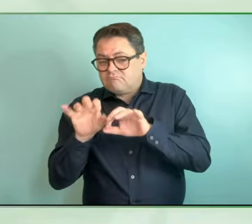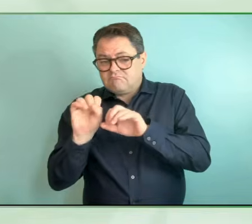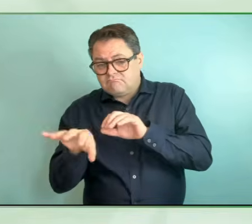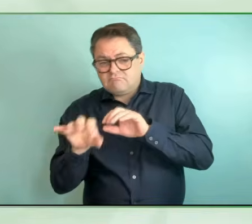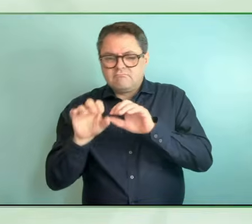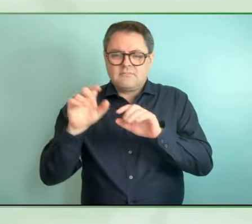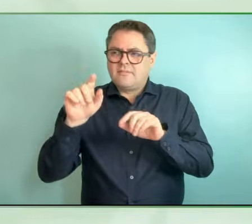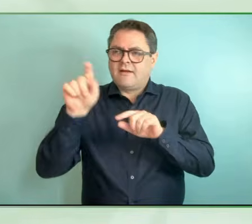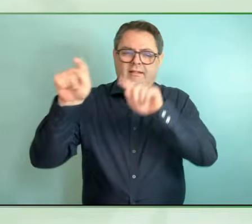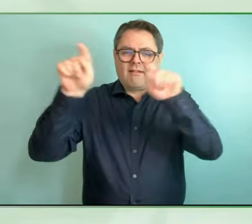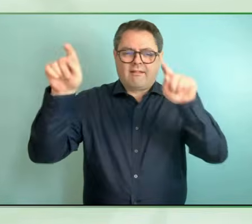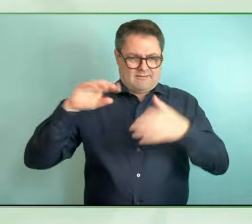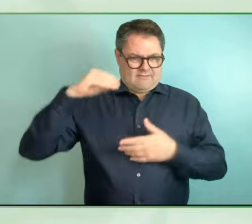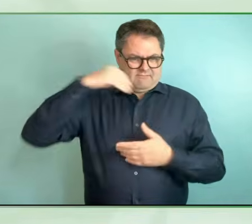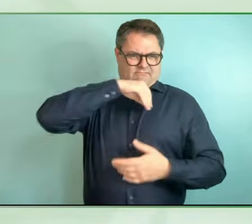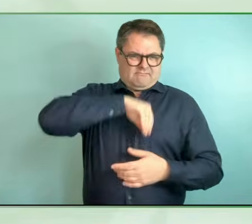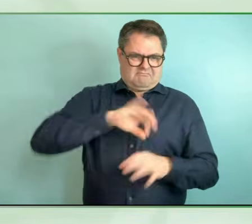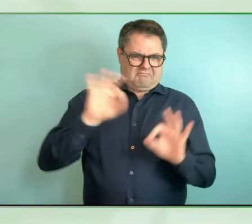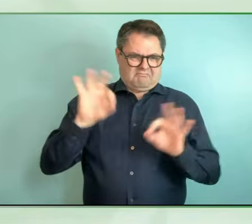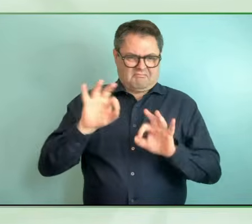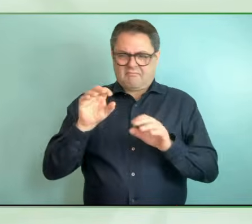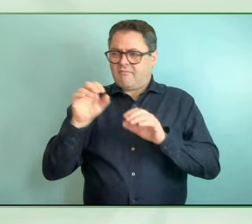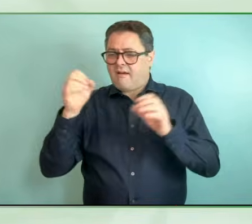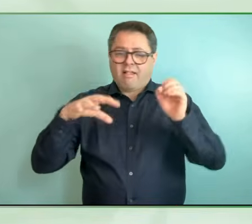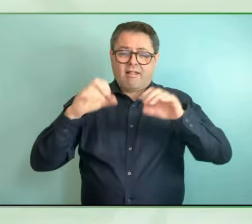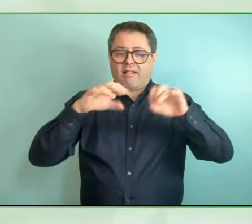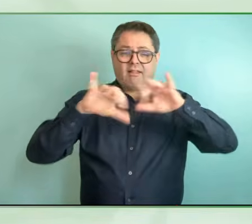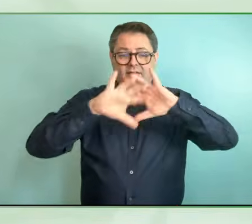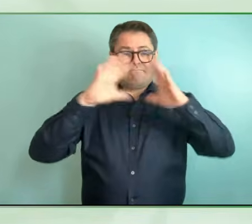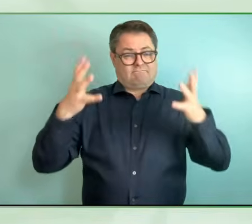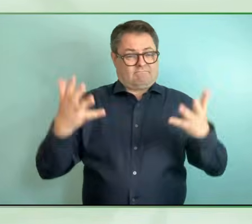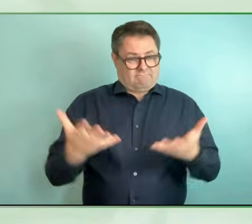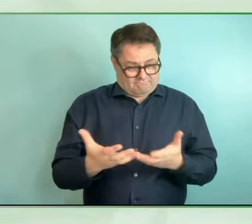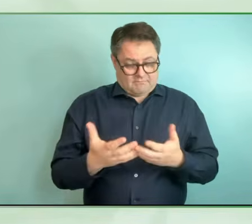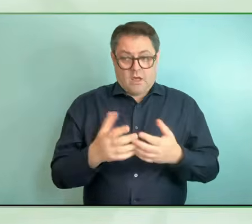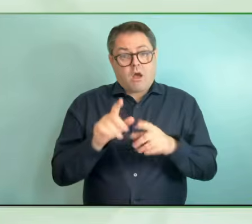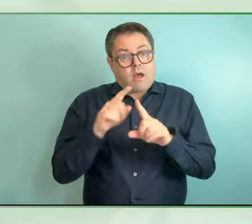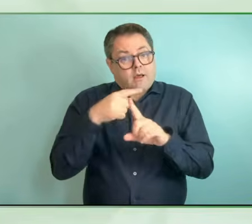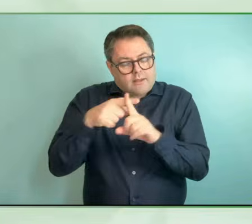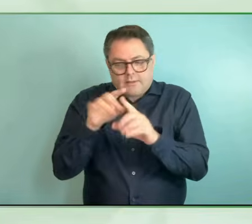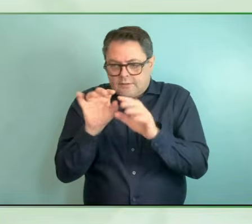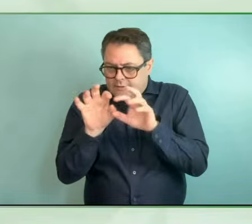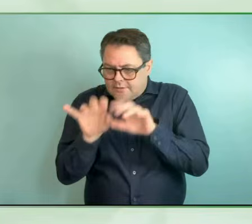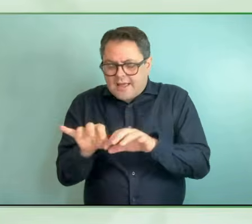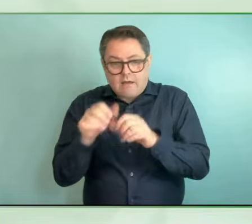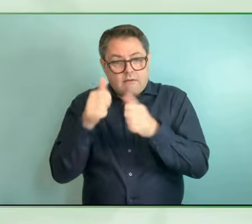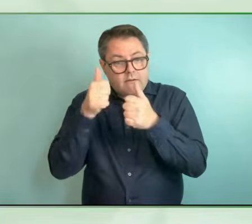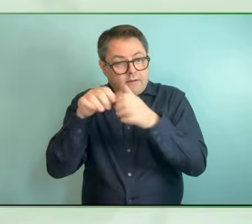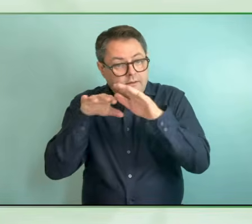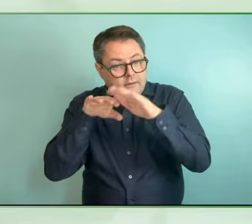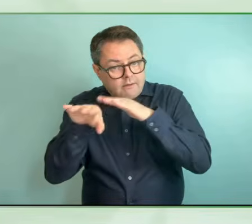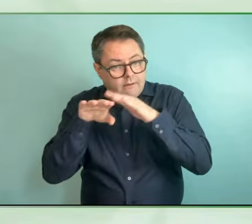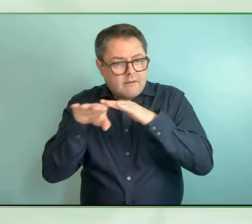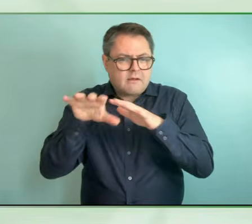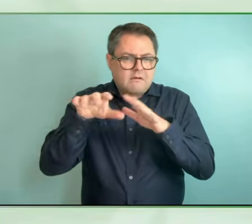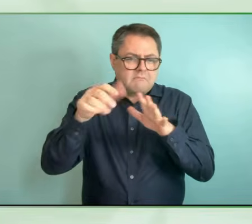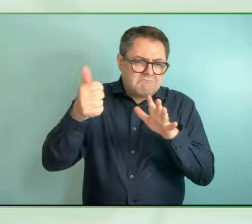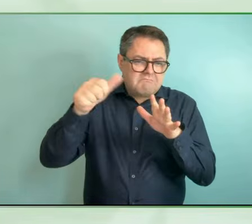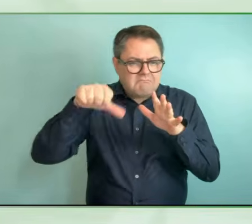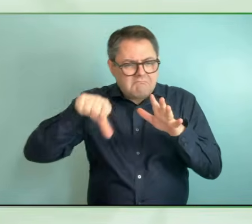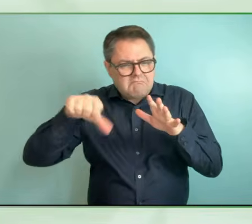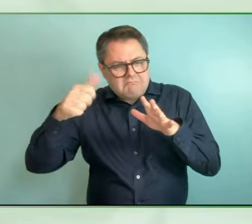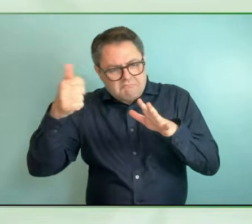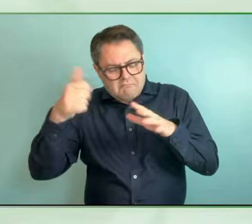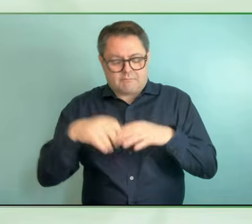And there's also information on accessibility. So it takes the information that is